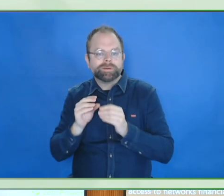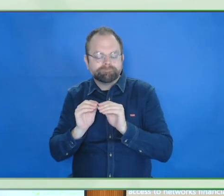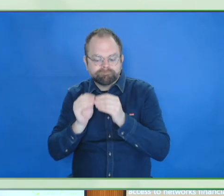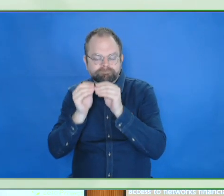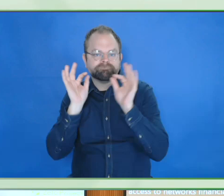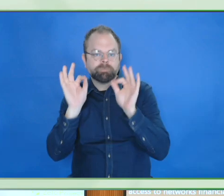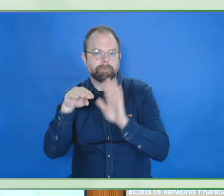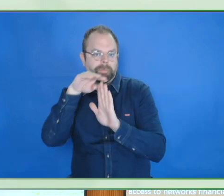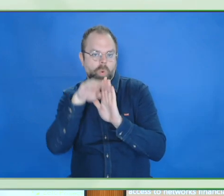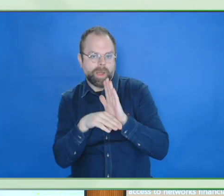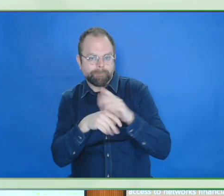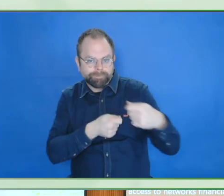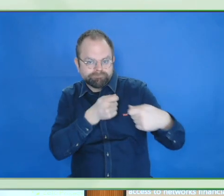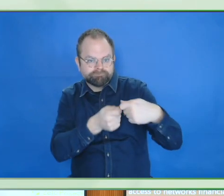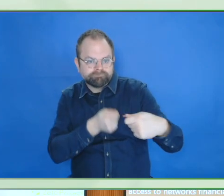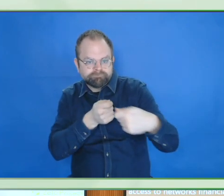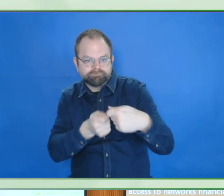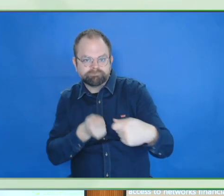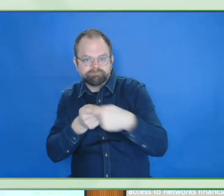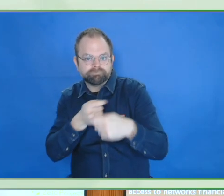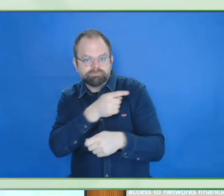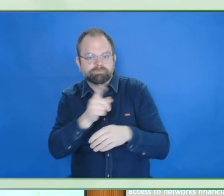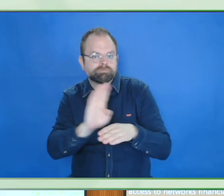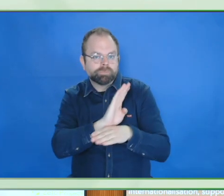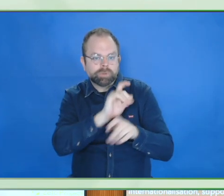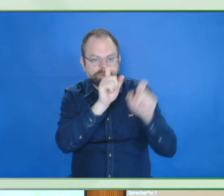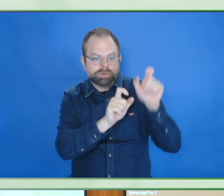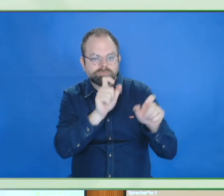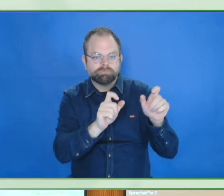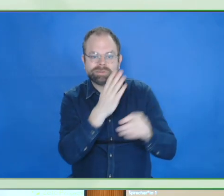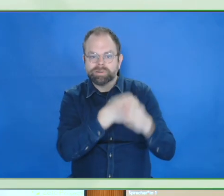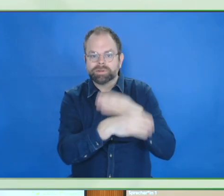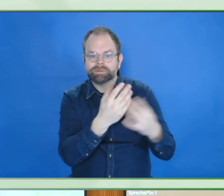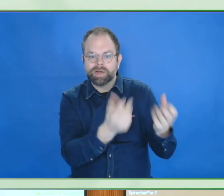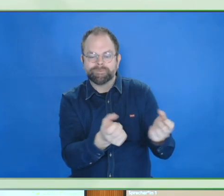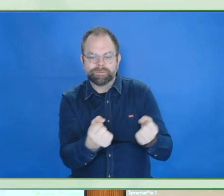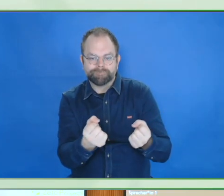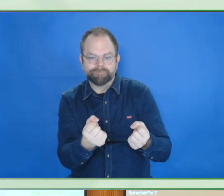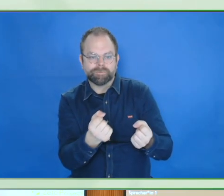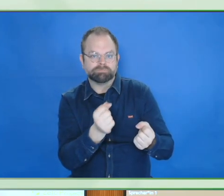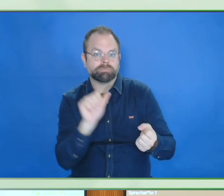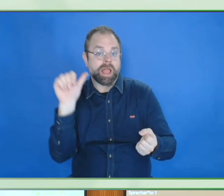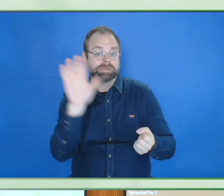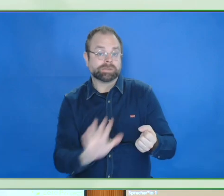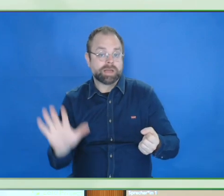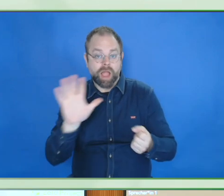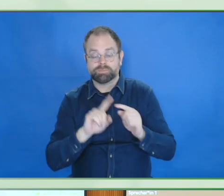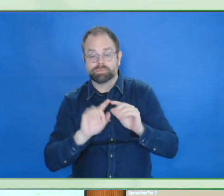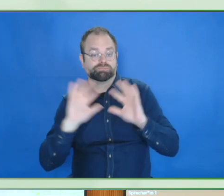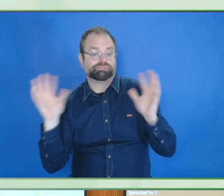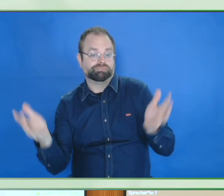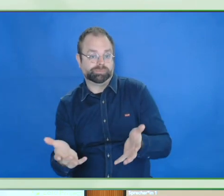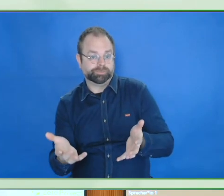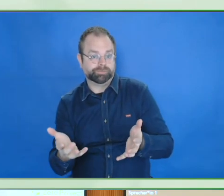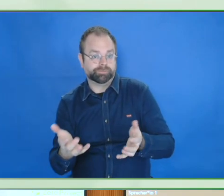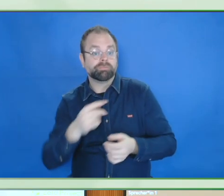in other various forms. One of the founders you see in this photo grew up with a lifelong passion